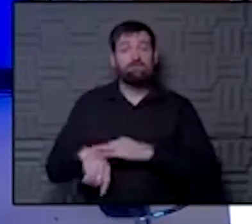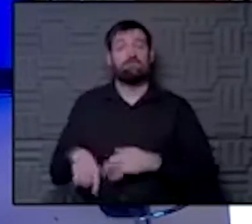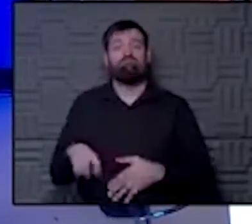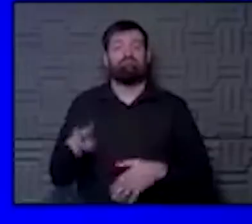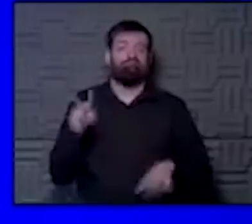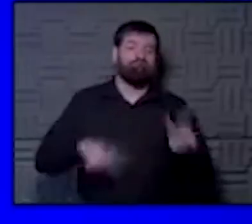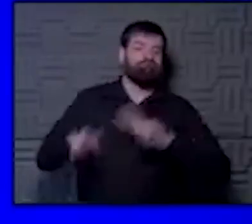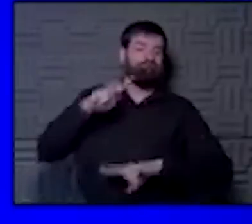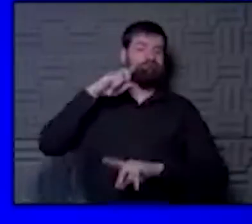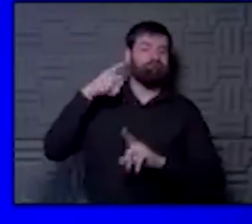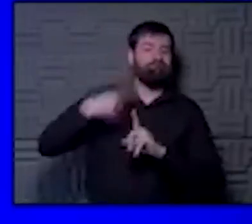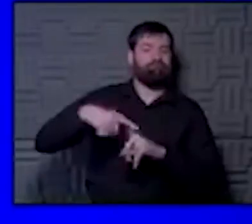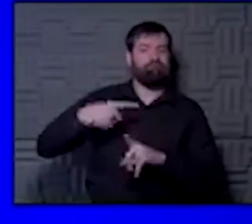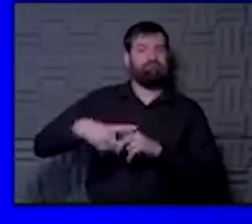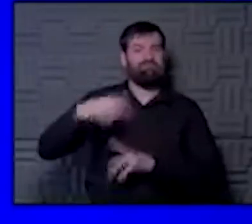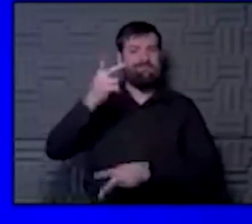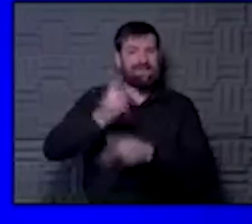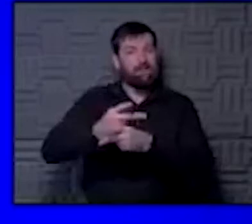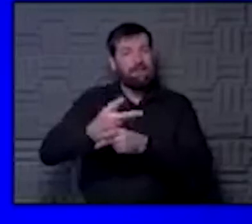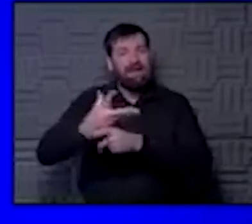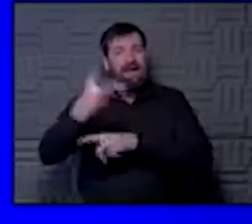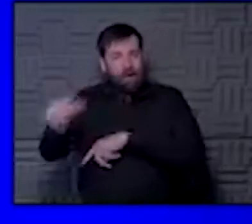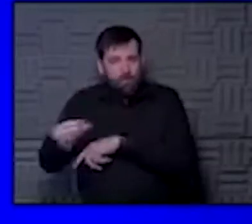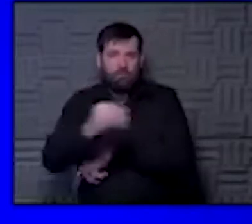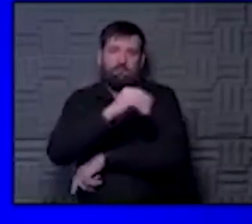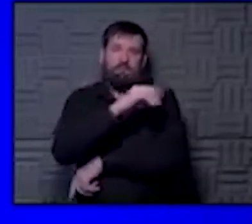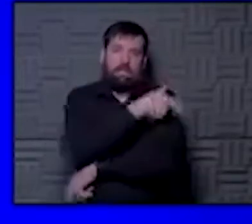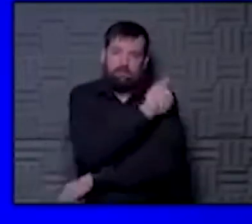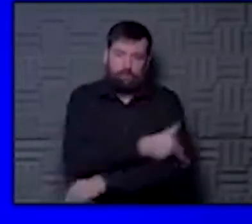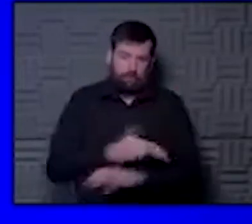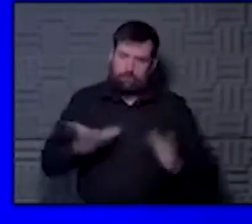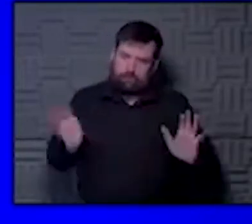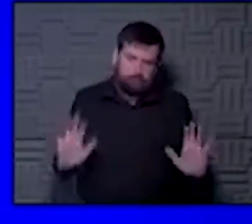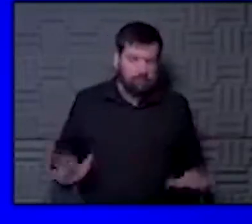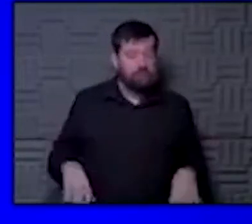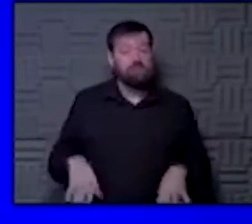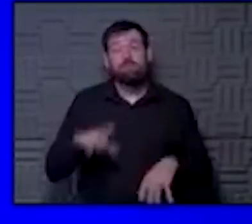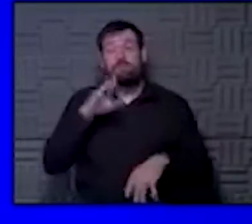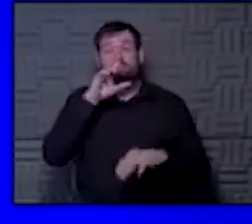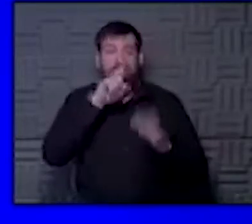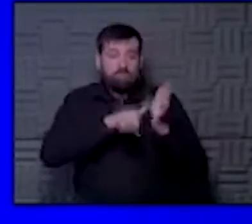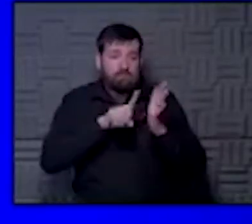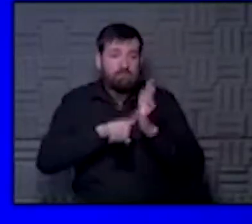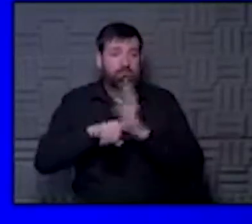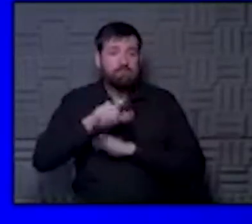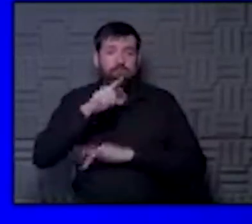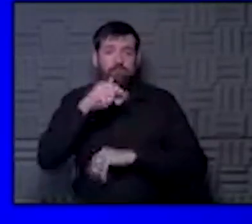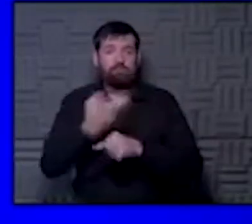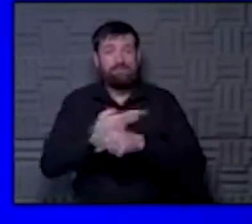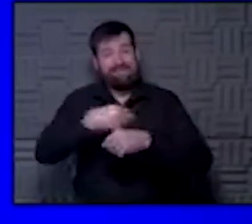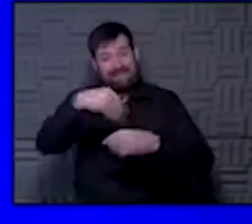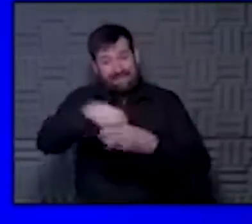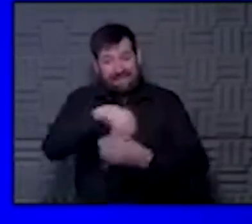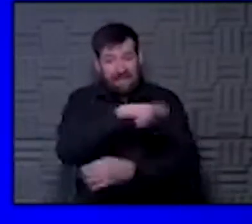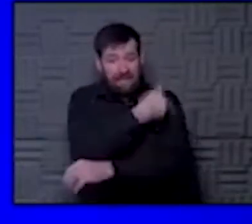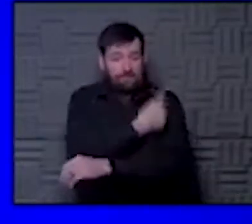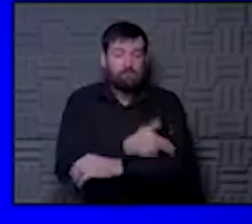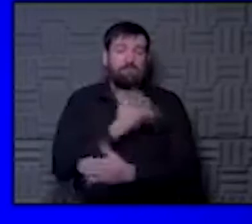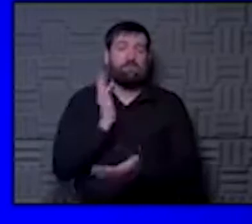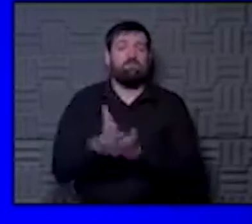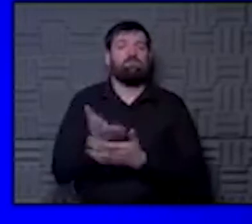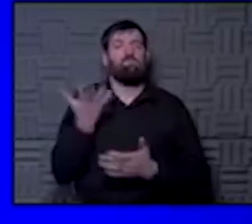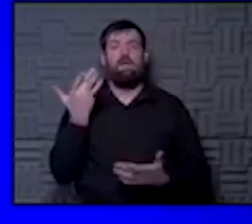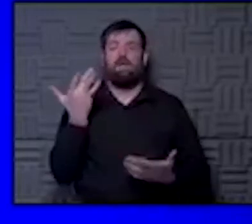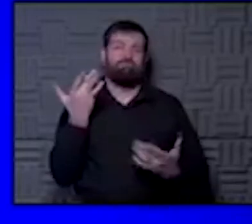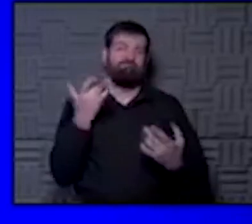very optimistic for keeping people out of the hospital. The studies that were looking at people who were using it in the hospital were stopped because there wasn't